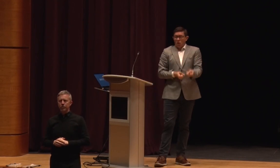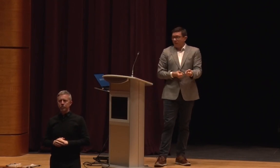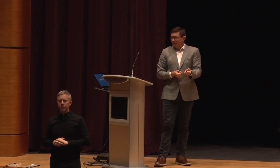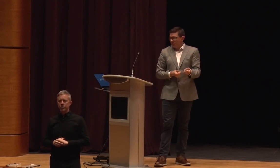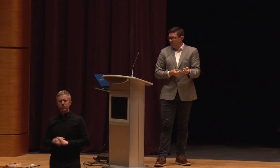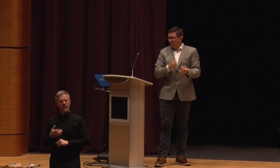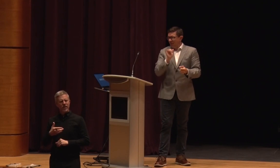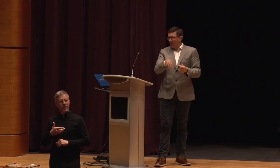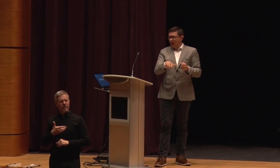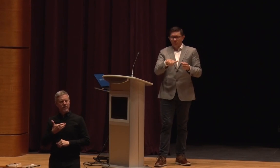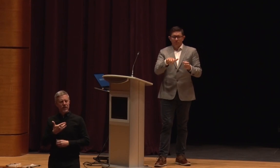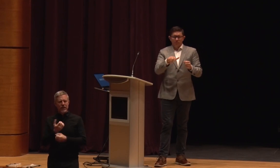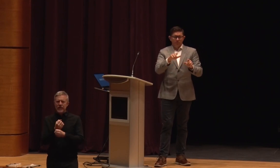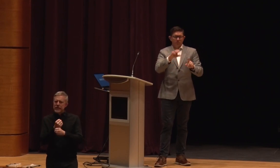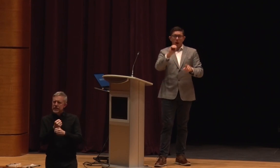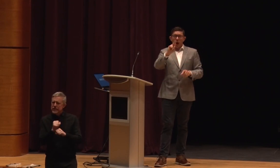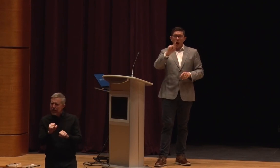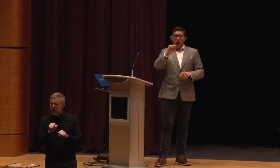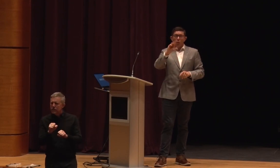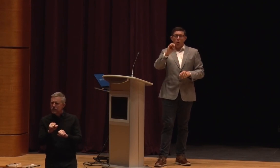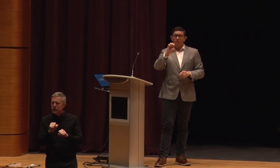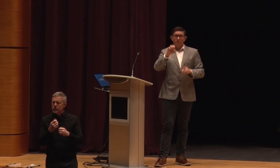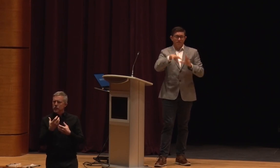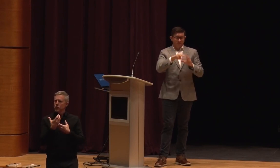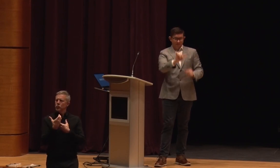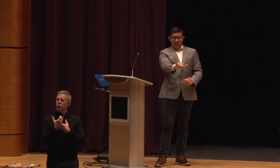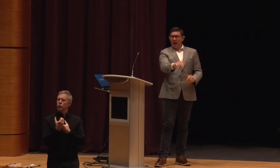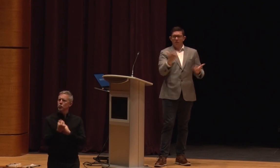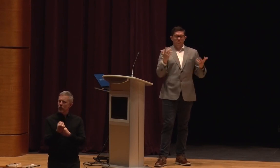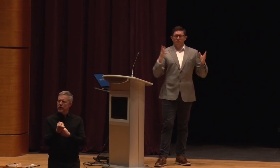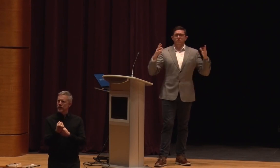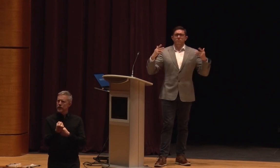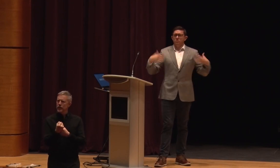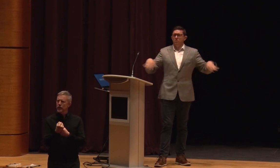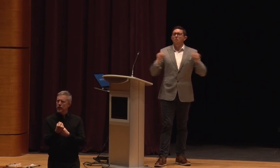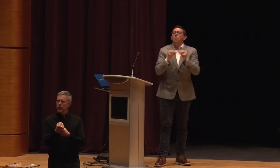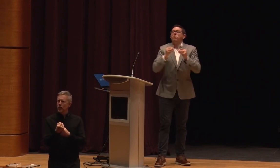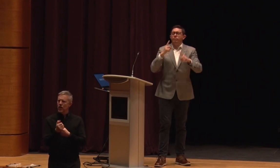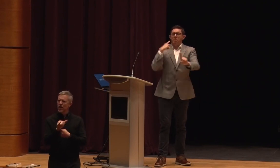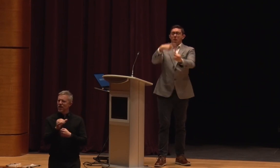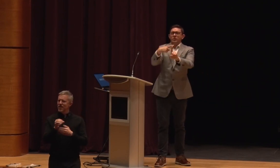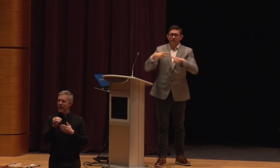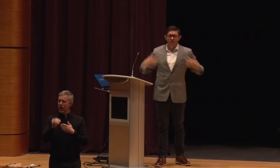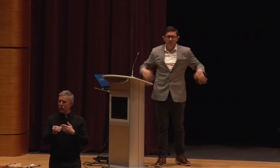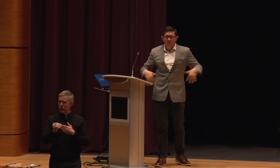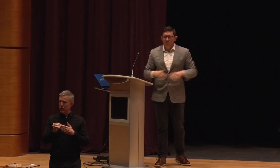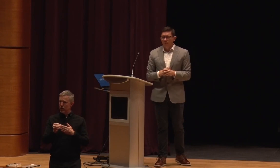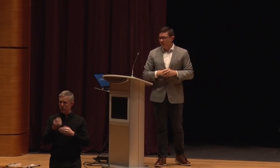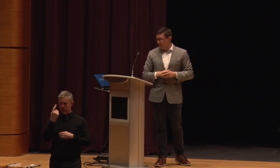They can feel safe and can trust that the outcome of that,